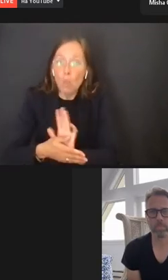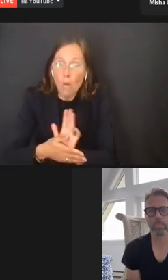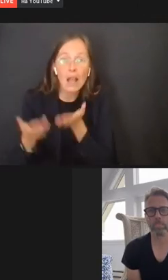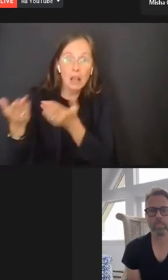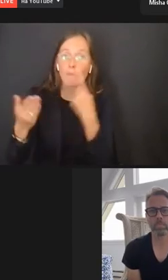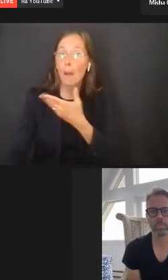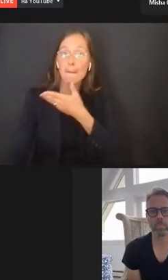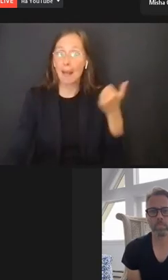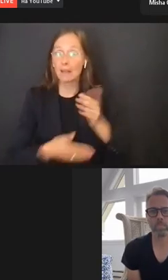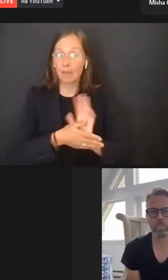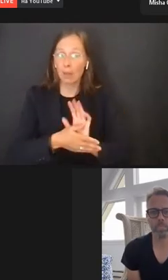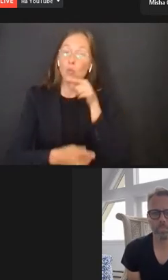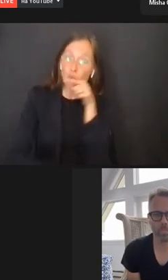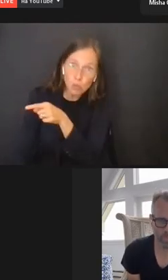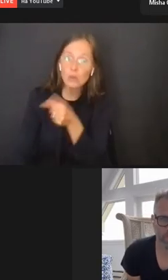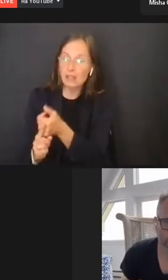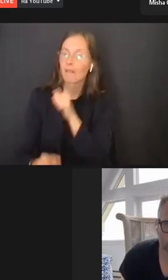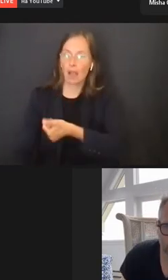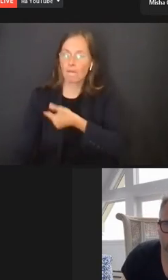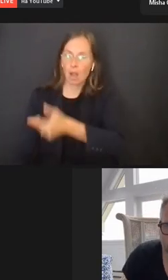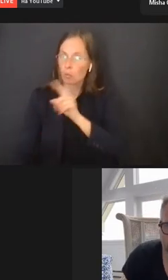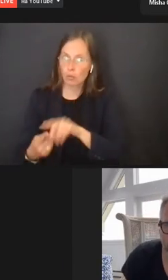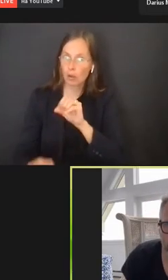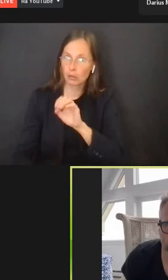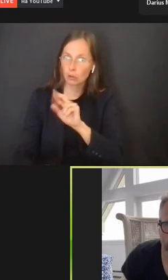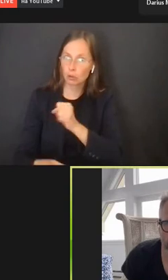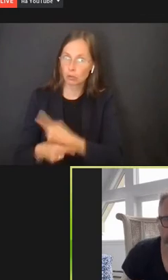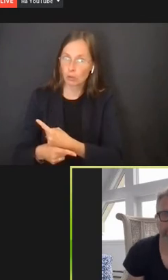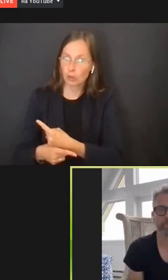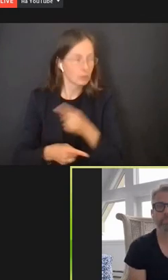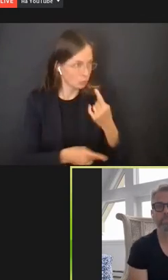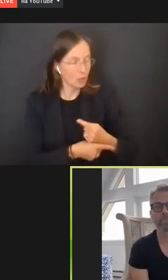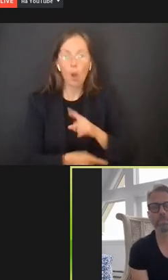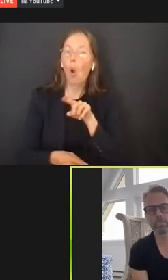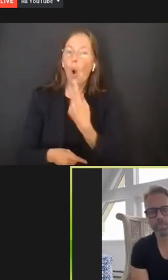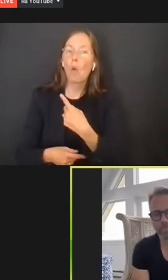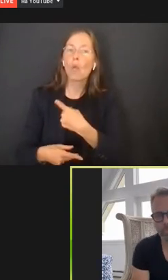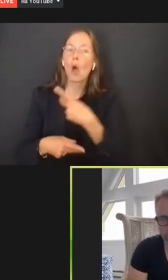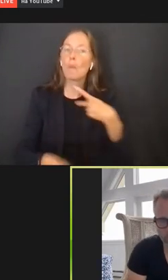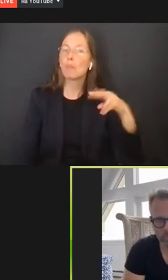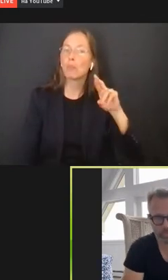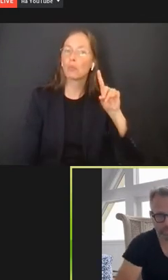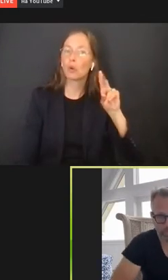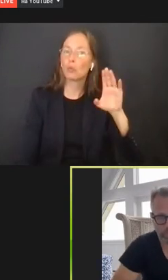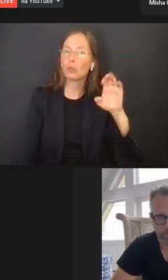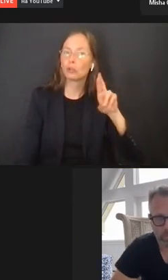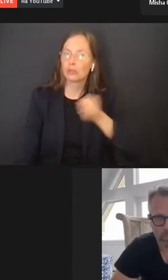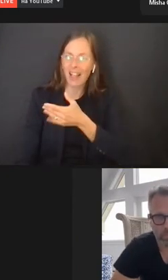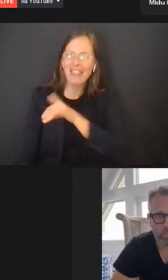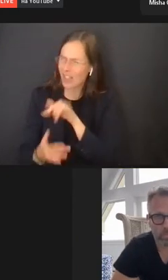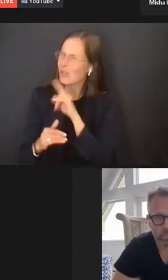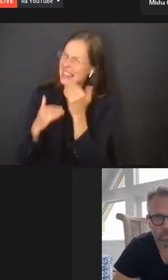film, you would not have been invited to the Oscars. Because this is only correct. The producers would have been invited. It was that